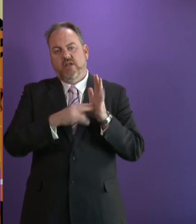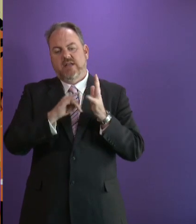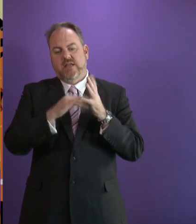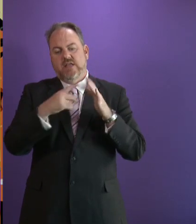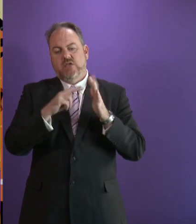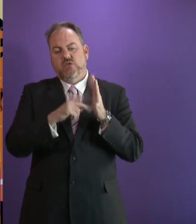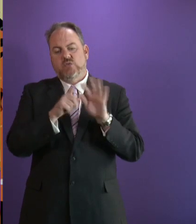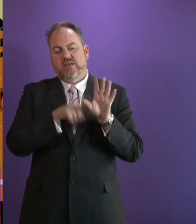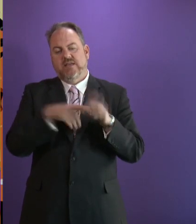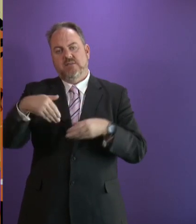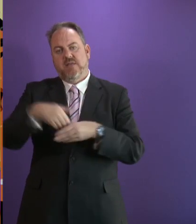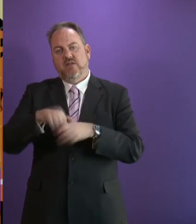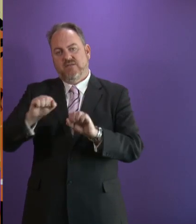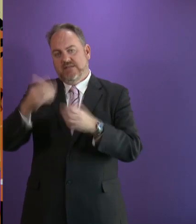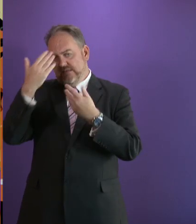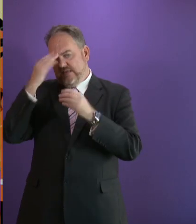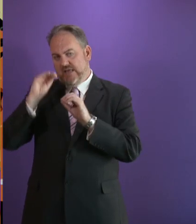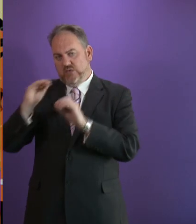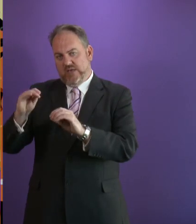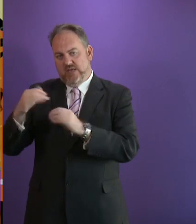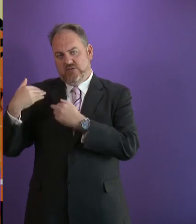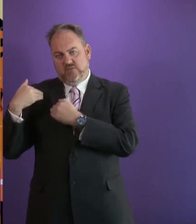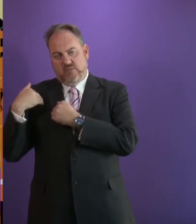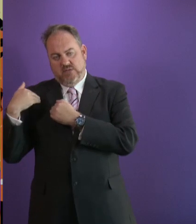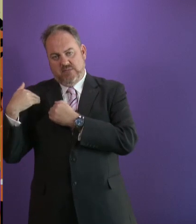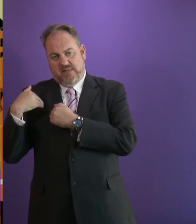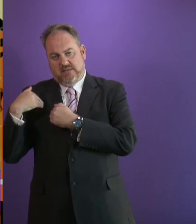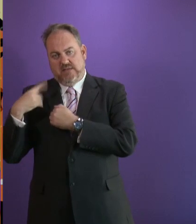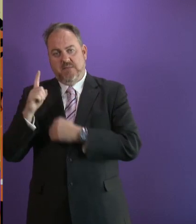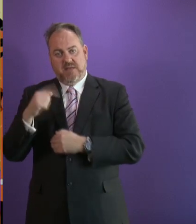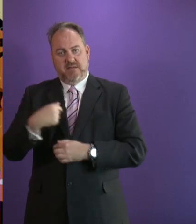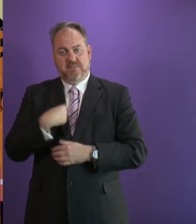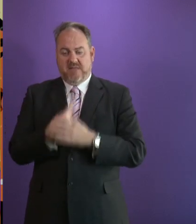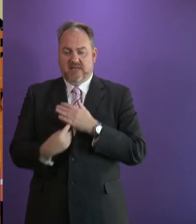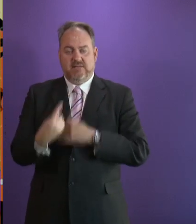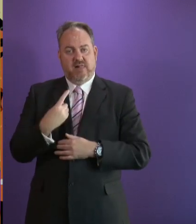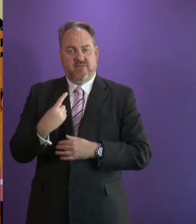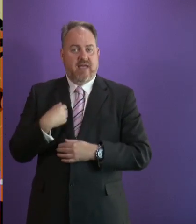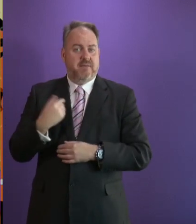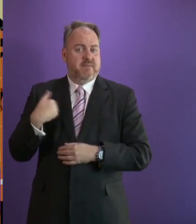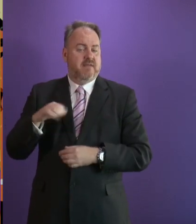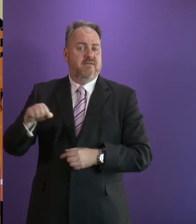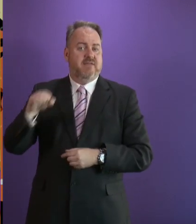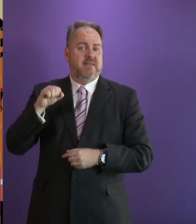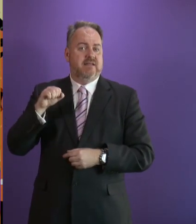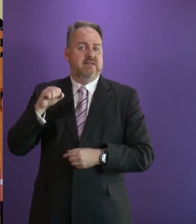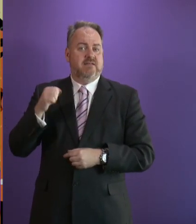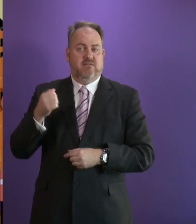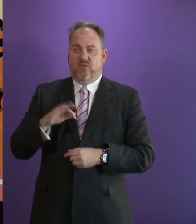brief, and it's been raised in Parliament. But can I say, as a feminist of a certain age, who